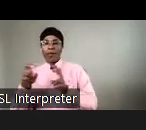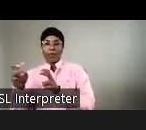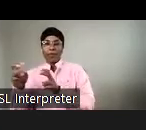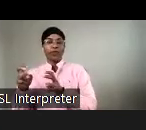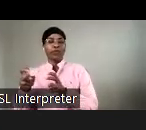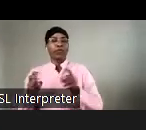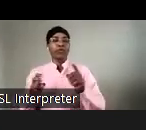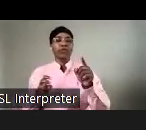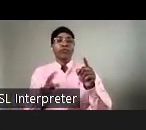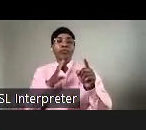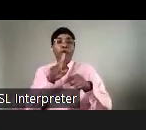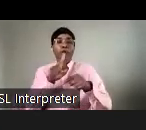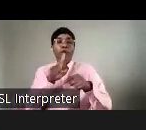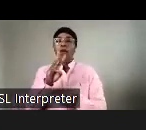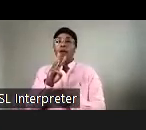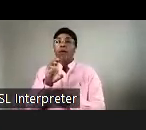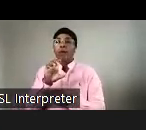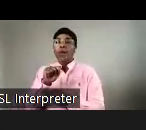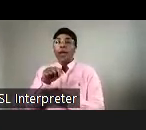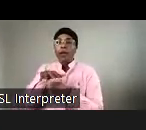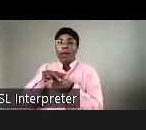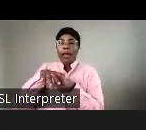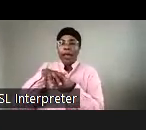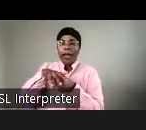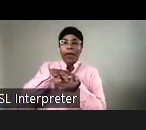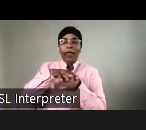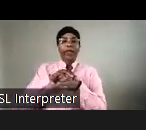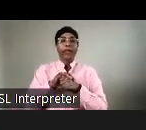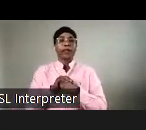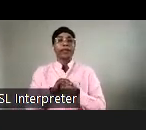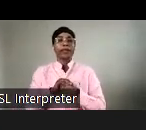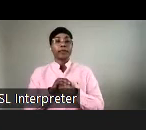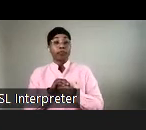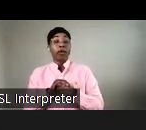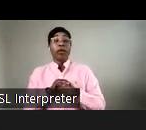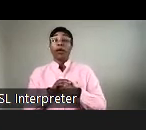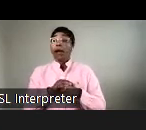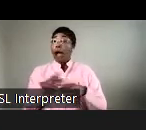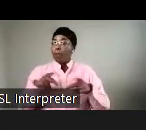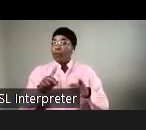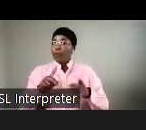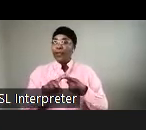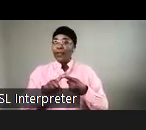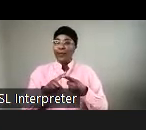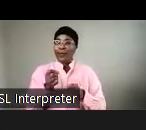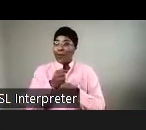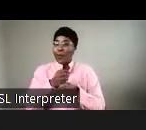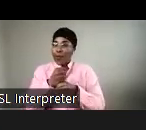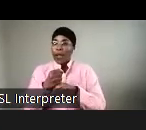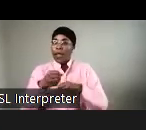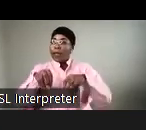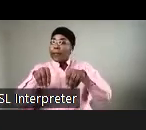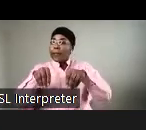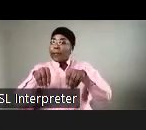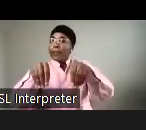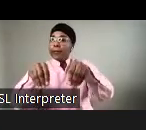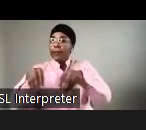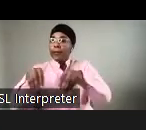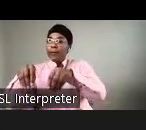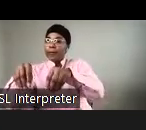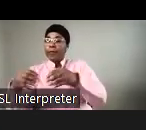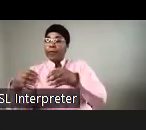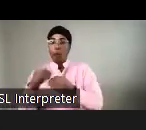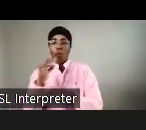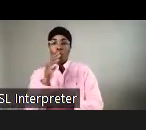areas, looking at opportunities to create cedar and hemlock regeneration, and then identifying places